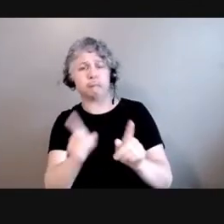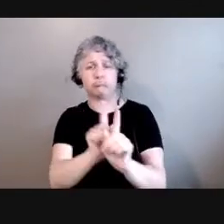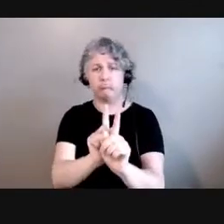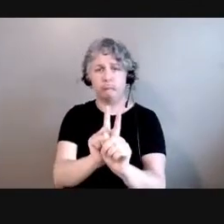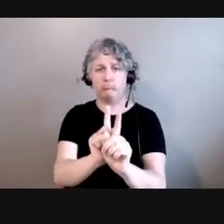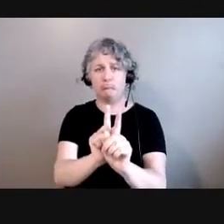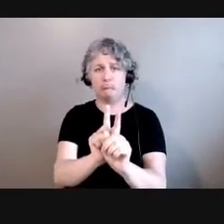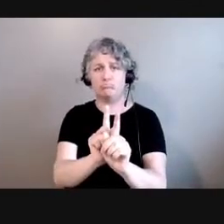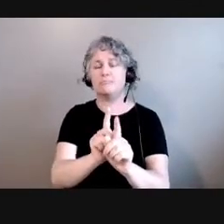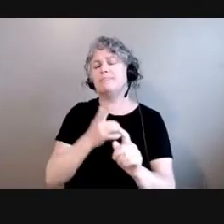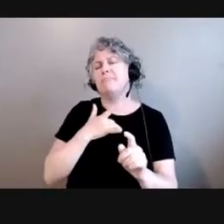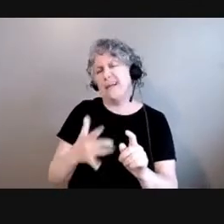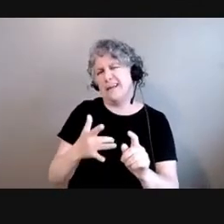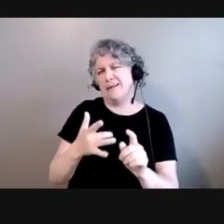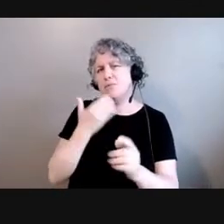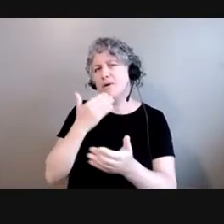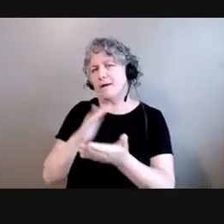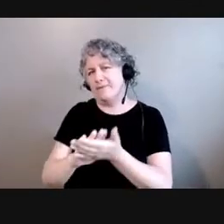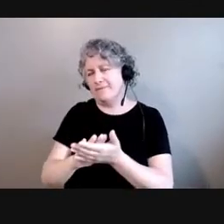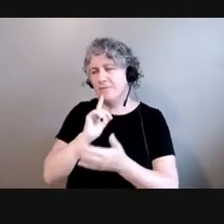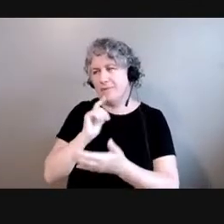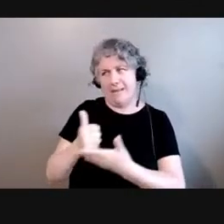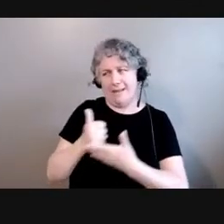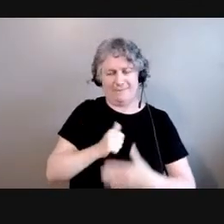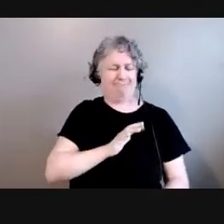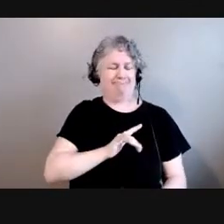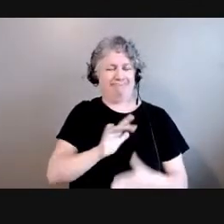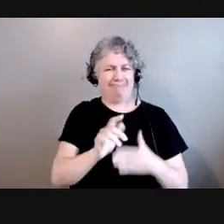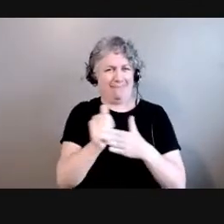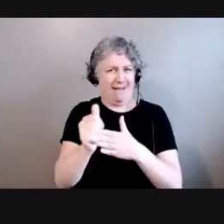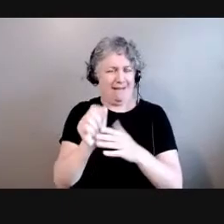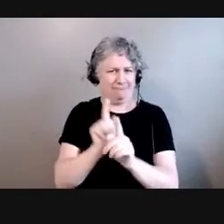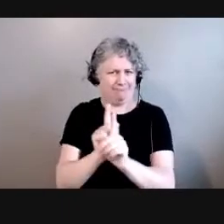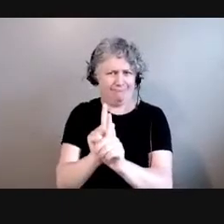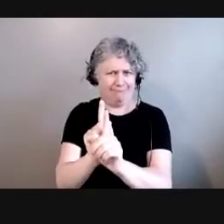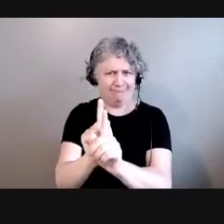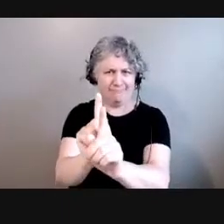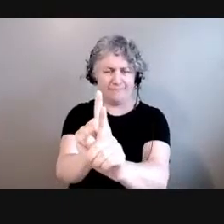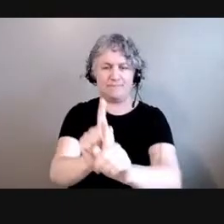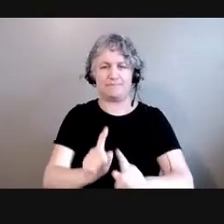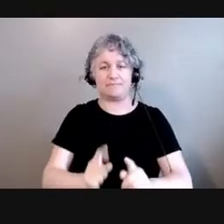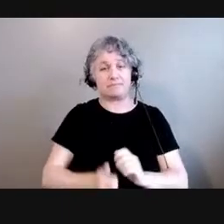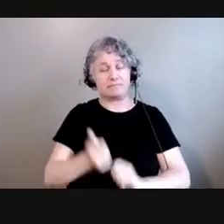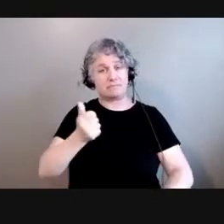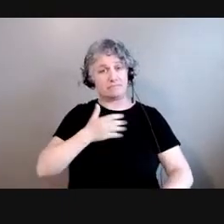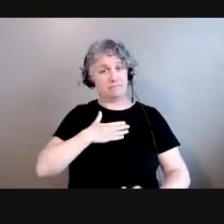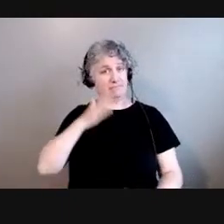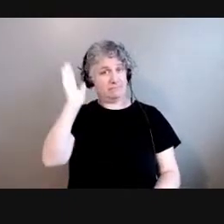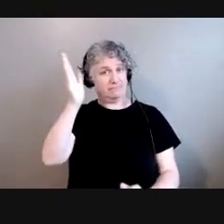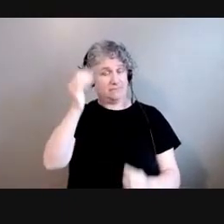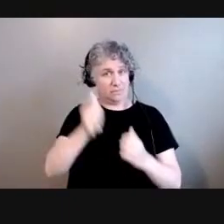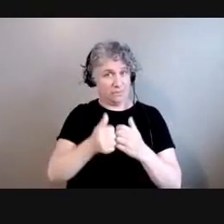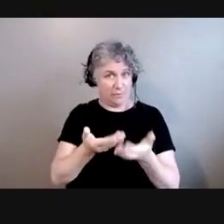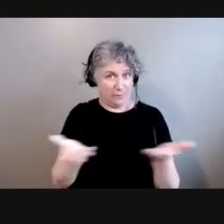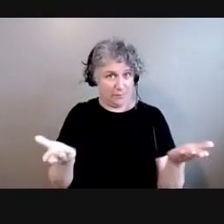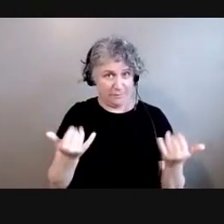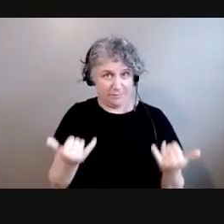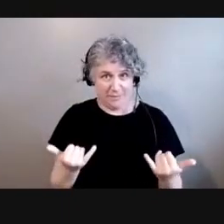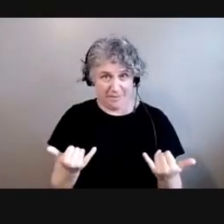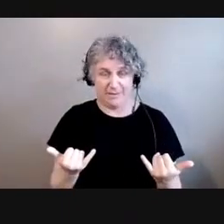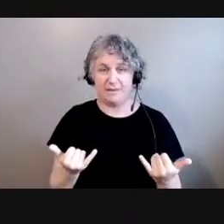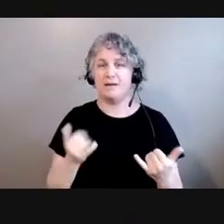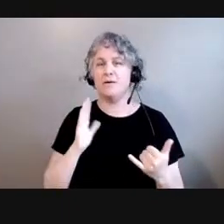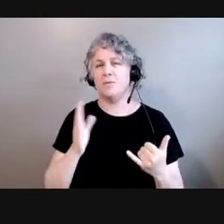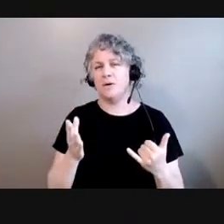that person's my wife, which I have to say really helps. Most of my conversation with you today, I think, is going to come through